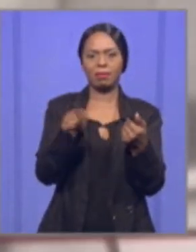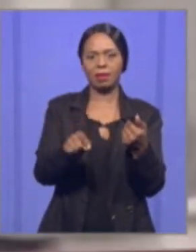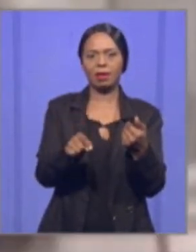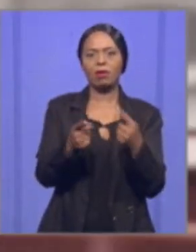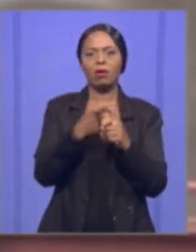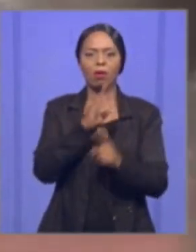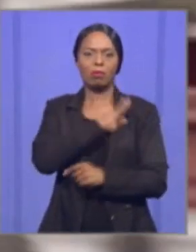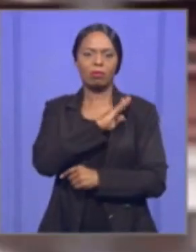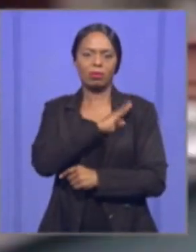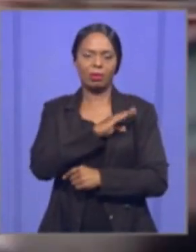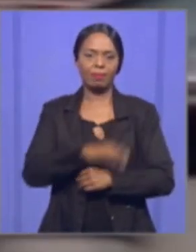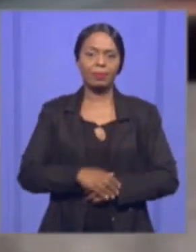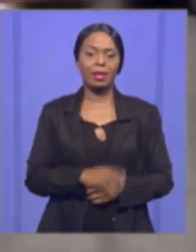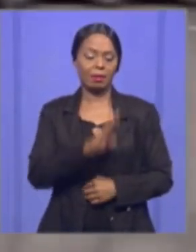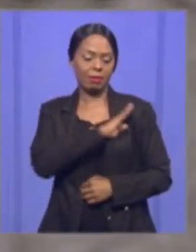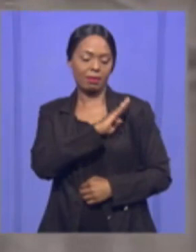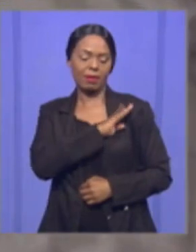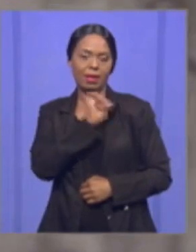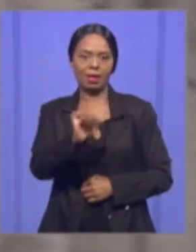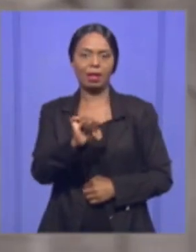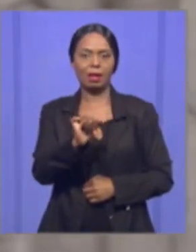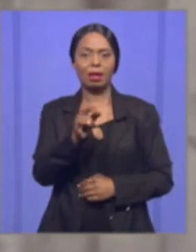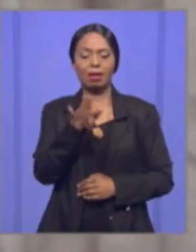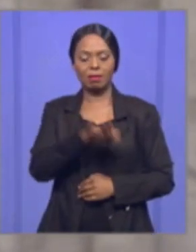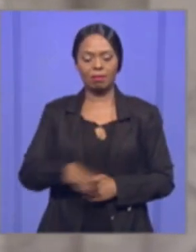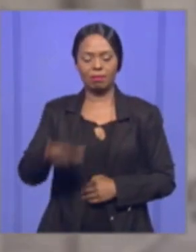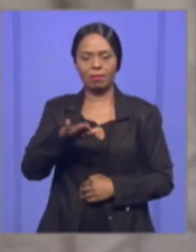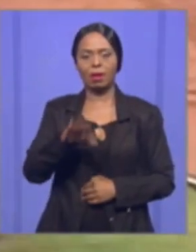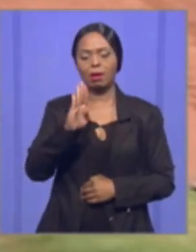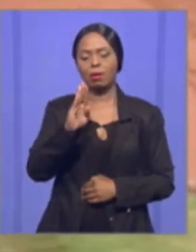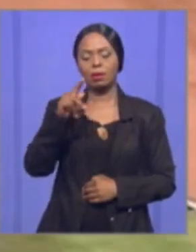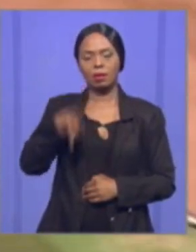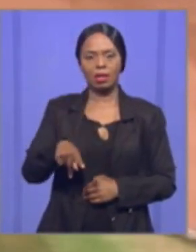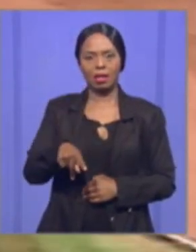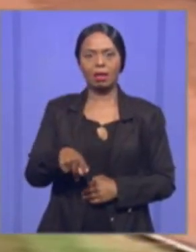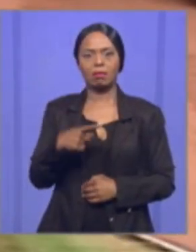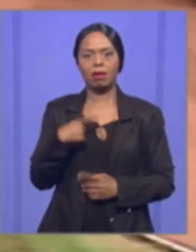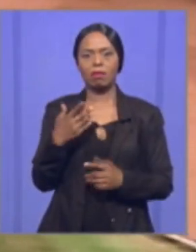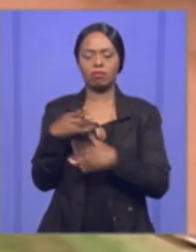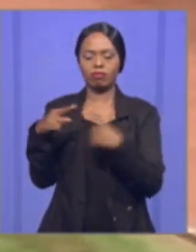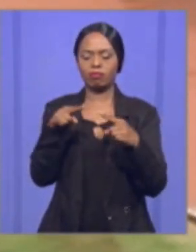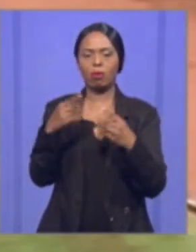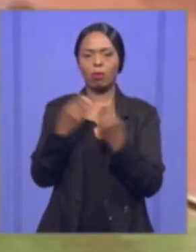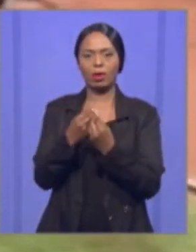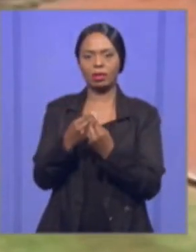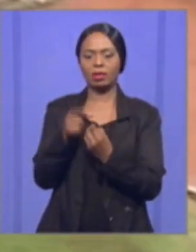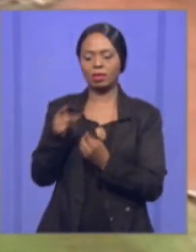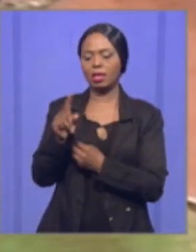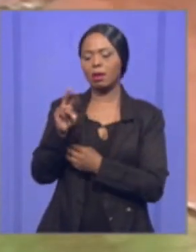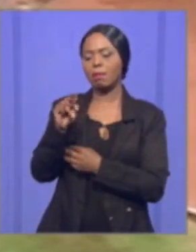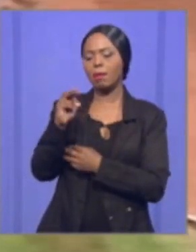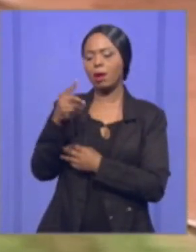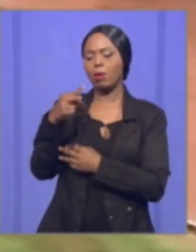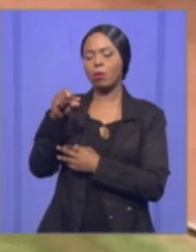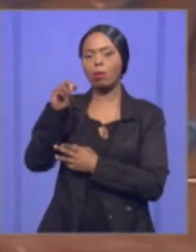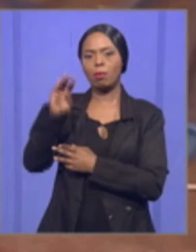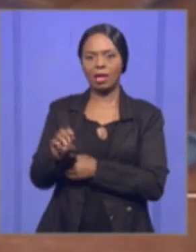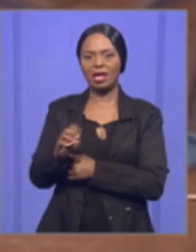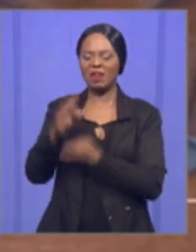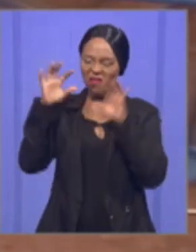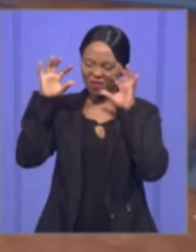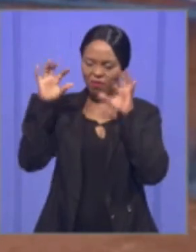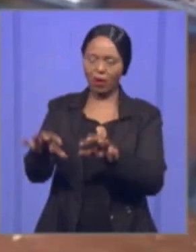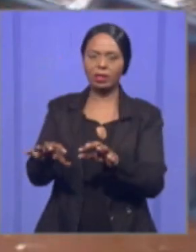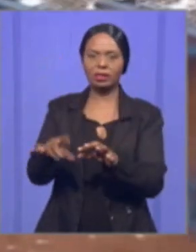Sesole. Masole a Bophutatswana ka nako eo a ne a dira tiona le Presidente Lucas Mangope batshwara kananyo ba ba gapeletsa